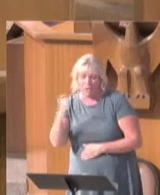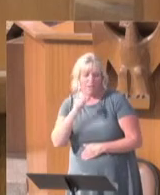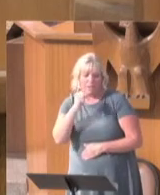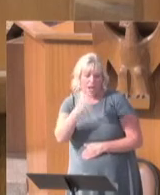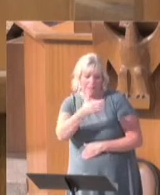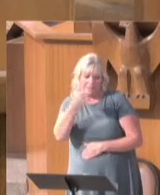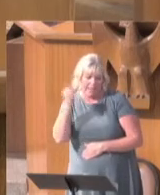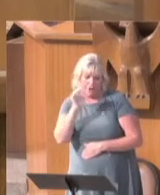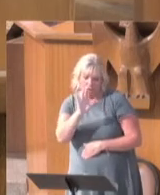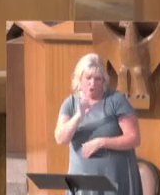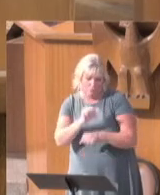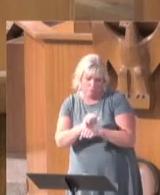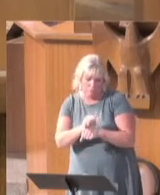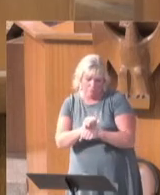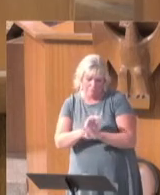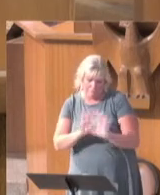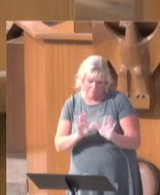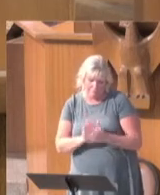taken away from her."